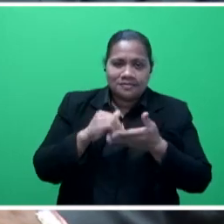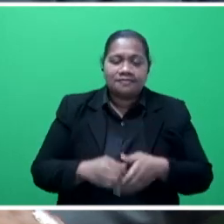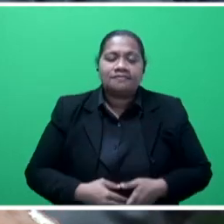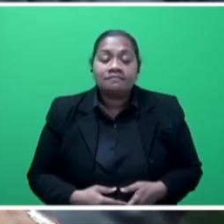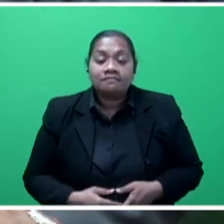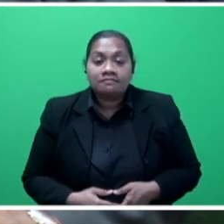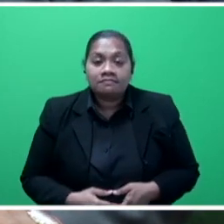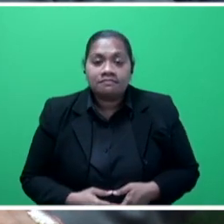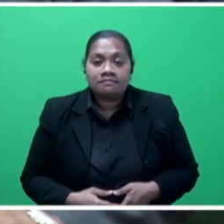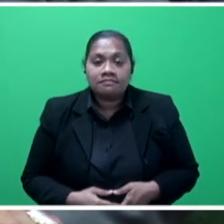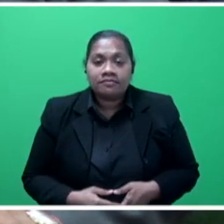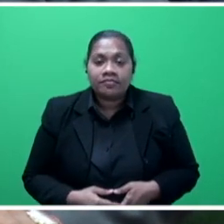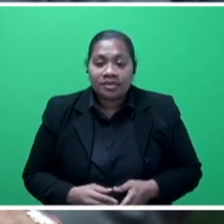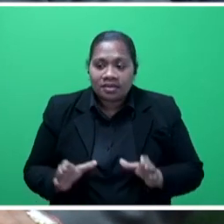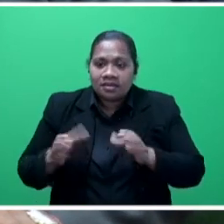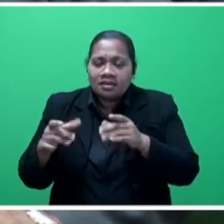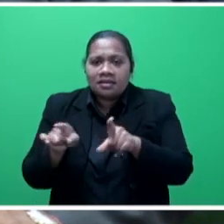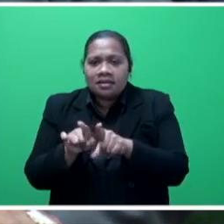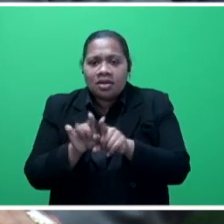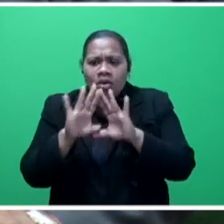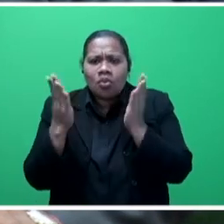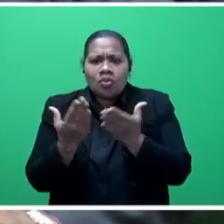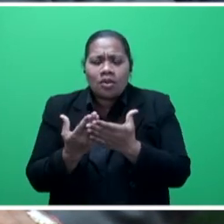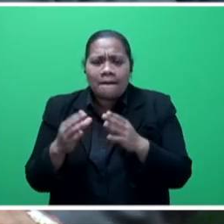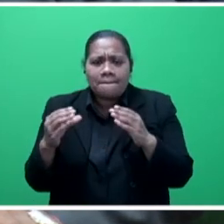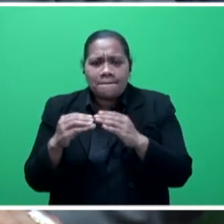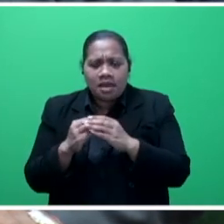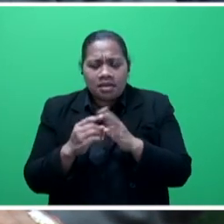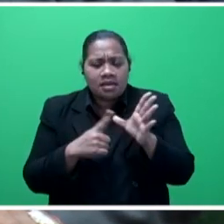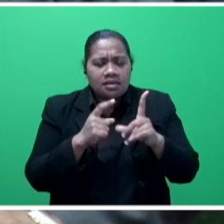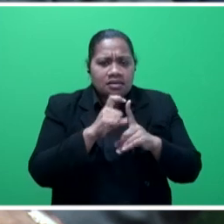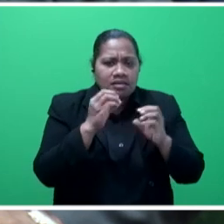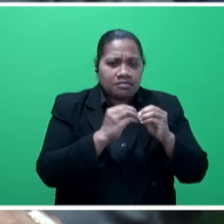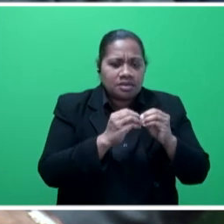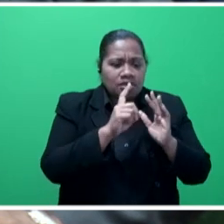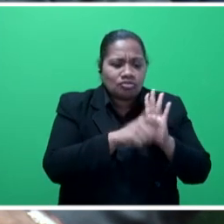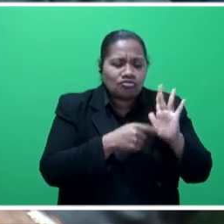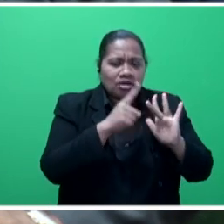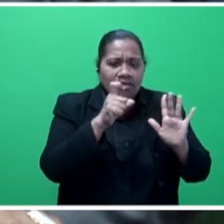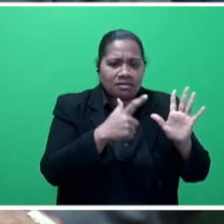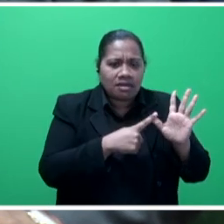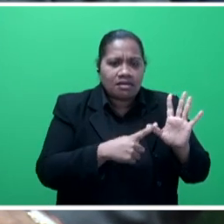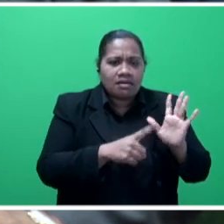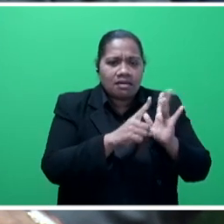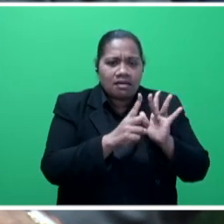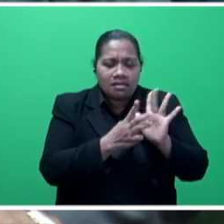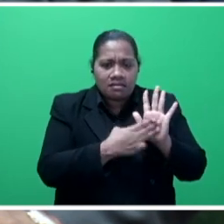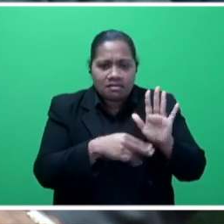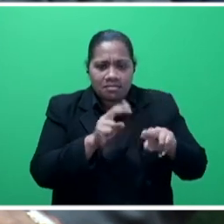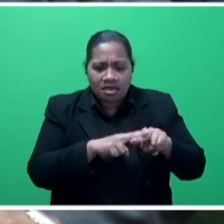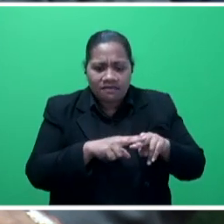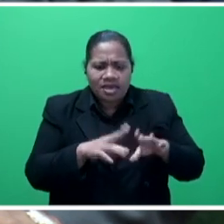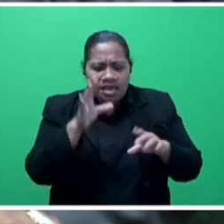sir, agencies such as World Bank, ADB, JICA, IMF, and countries like Australia,